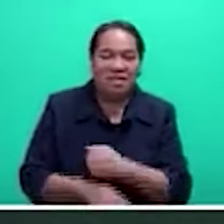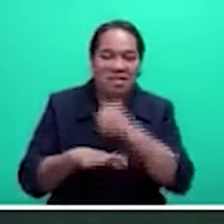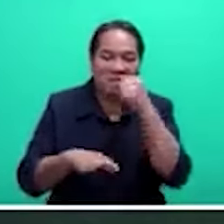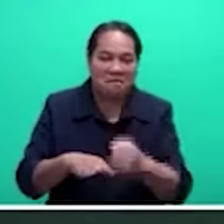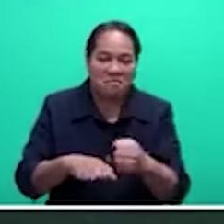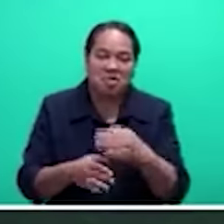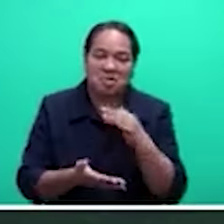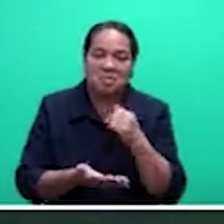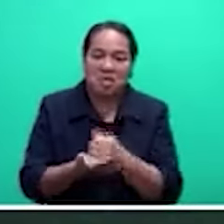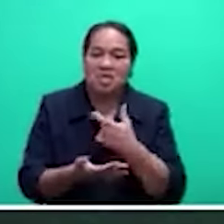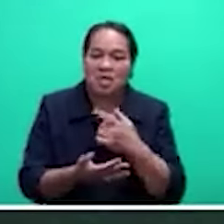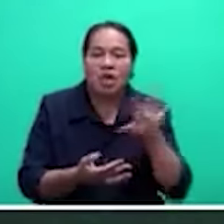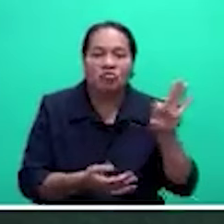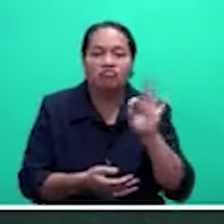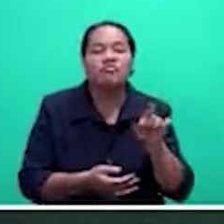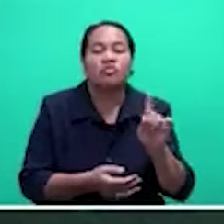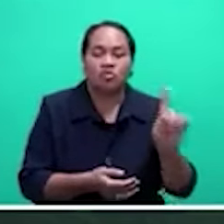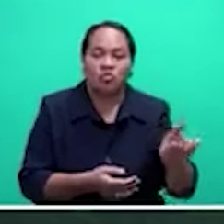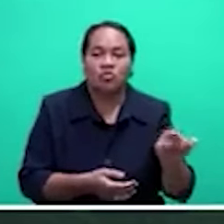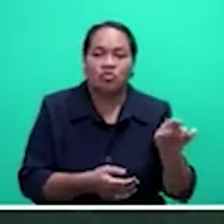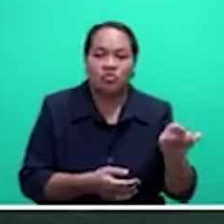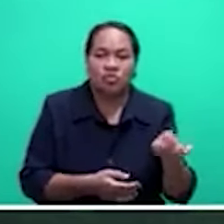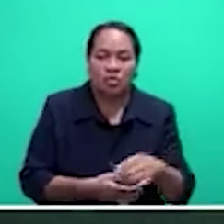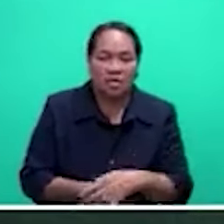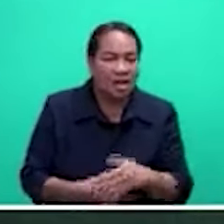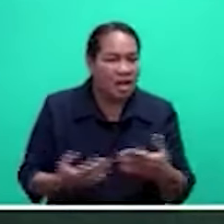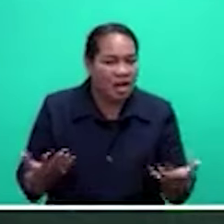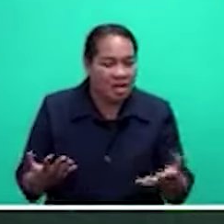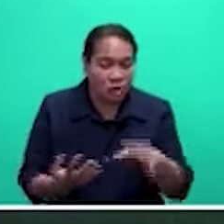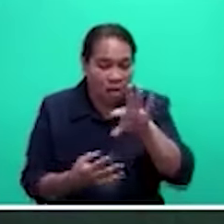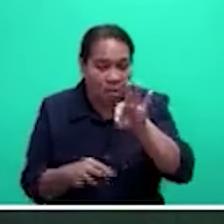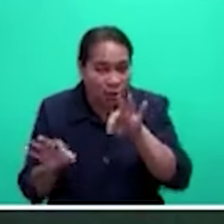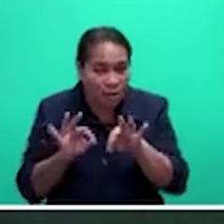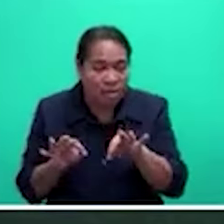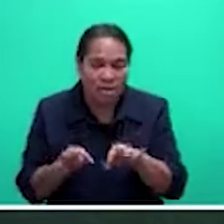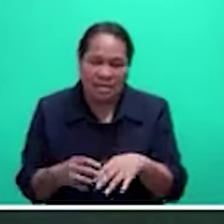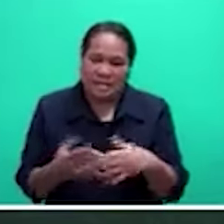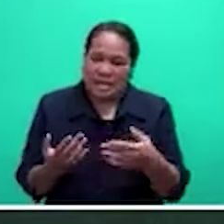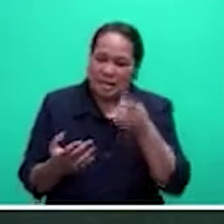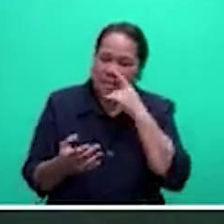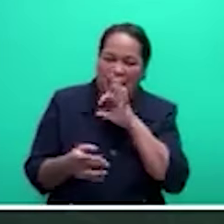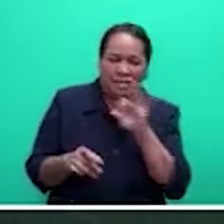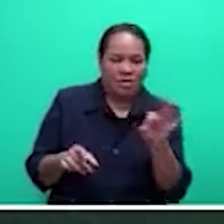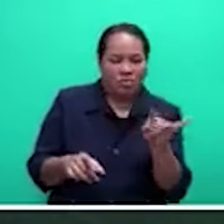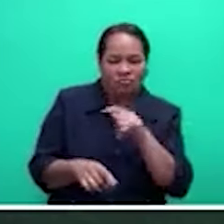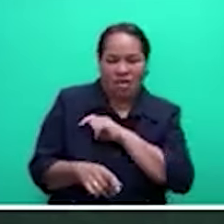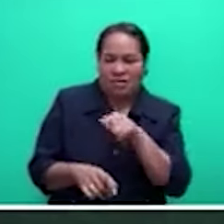Mr. Speaker, sir, political appointments erode trust in the existing systems and processes. And this